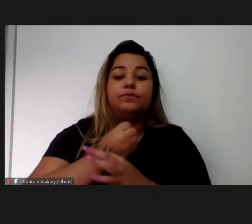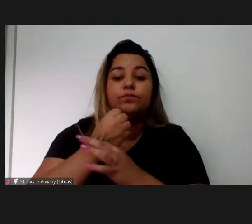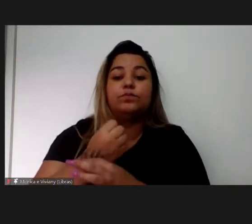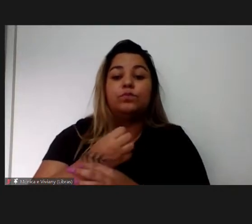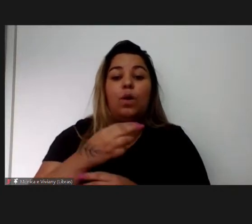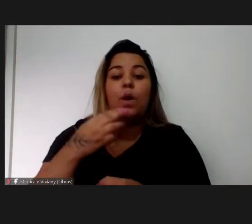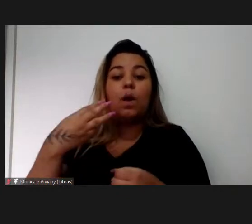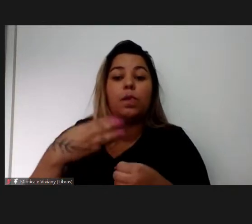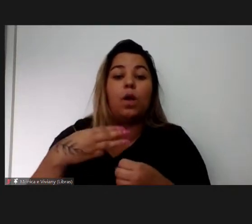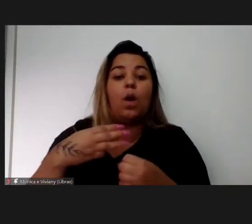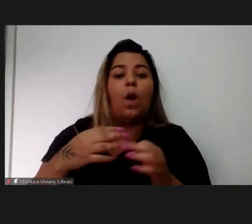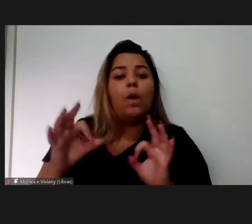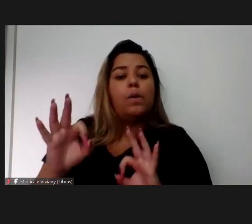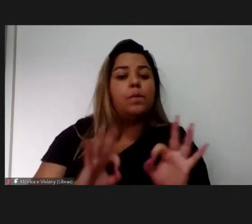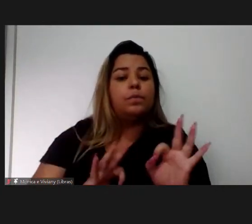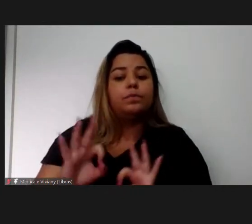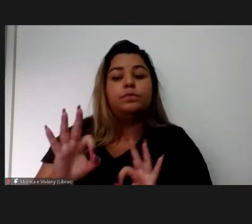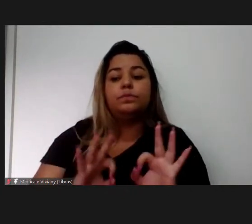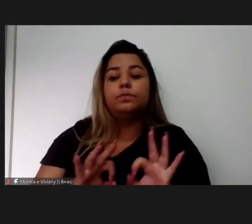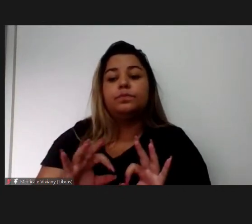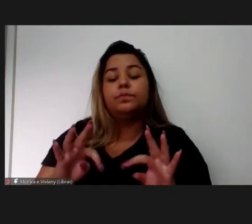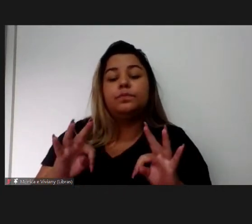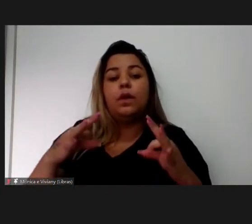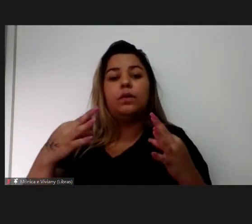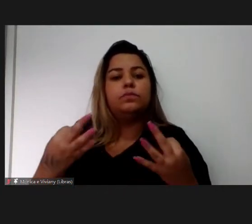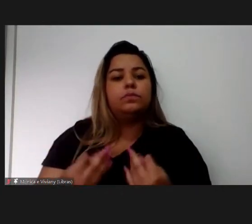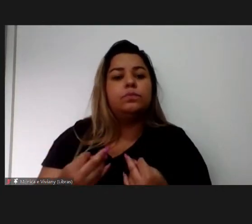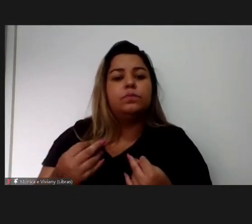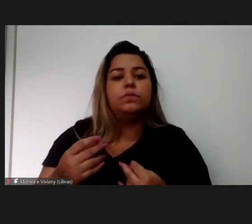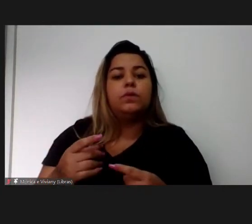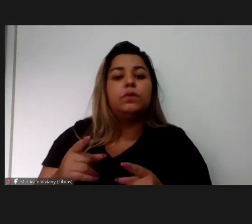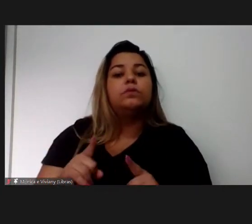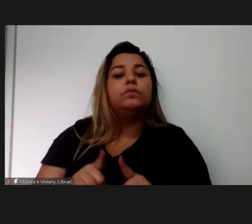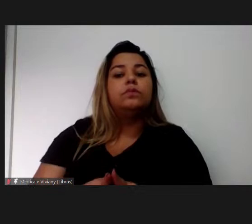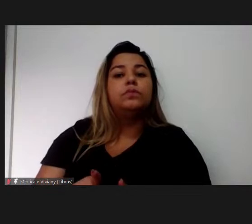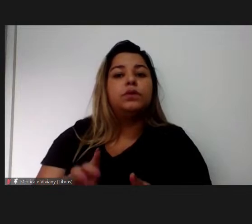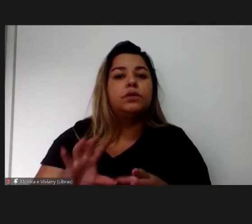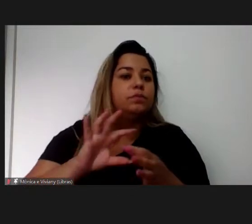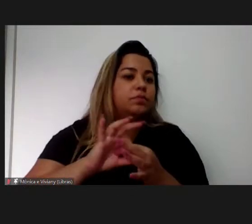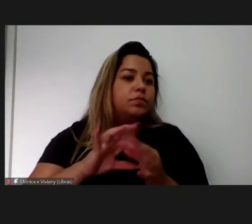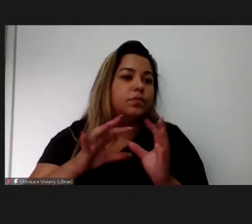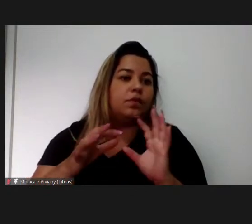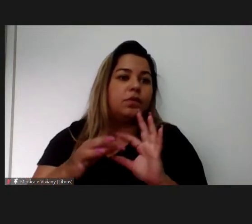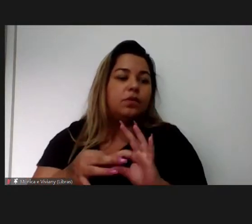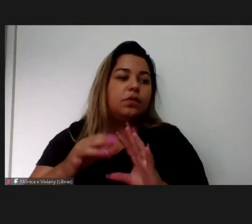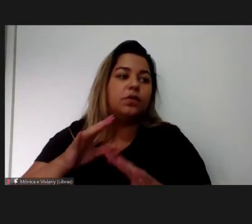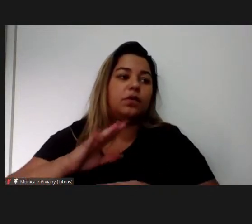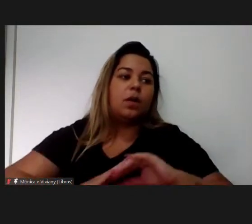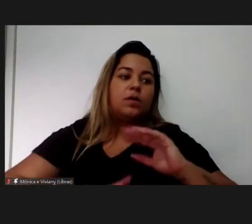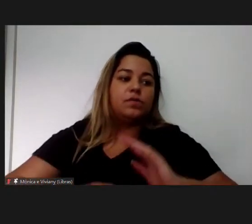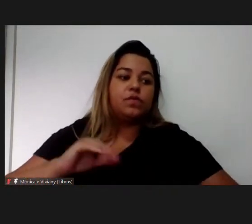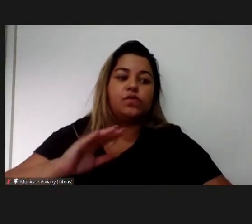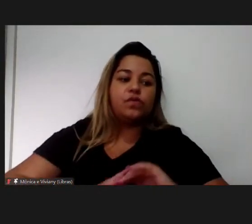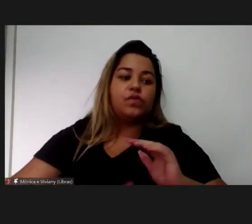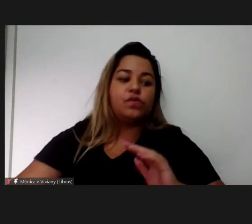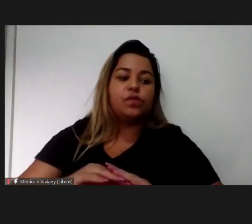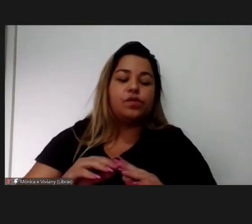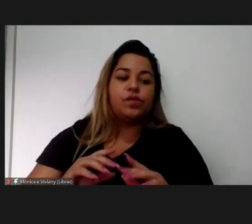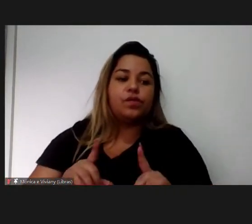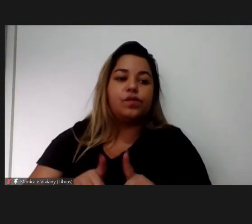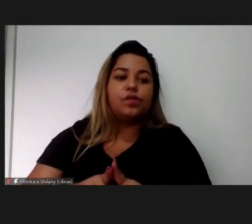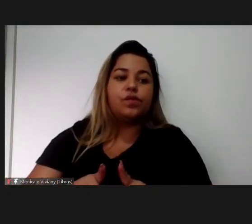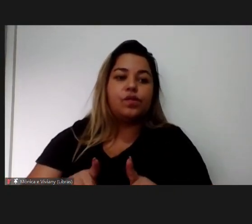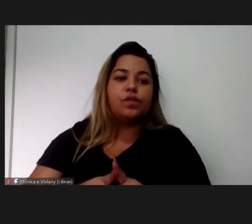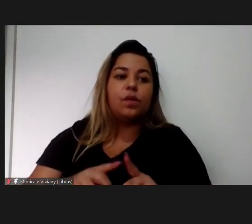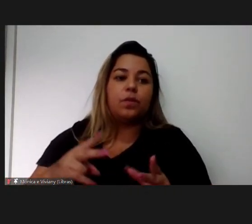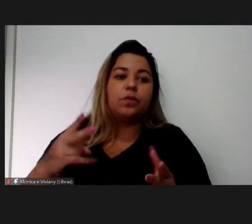supported by the municipalities to organize so that our actions in the primary attention. So it is within this context that the